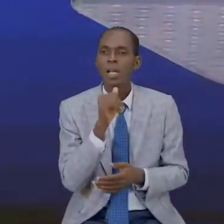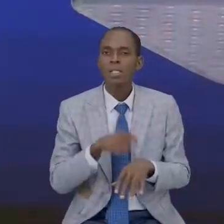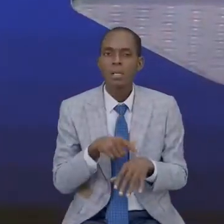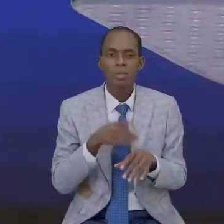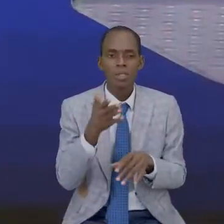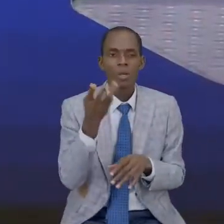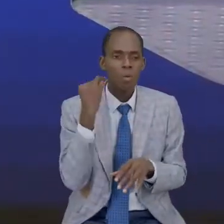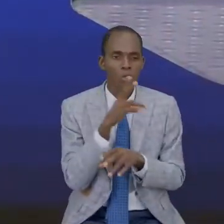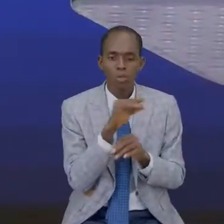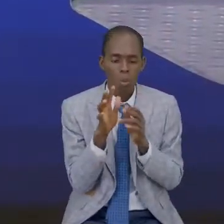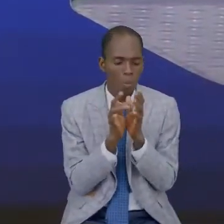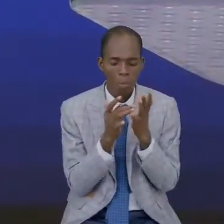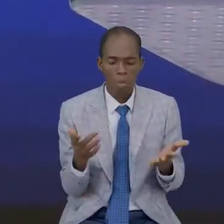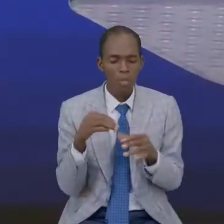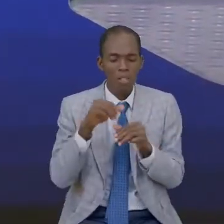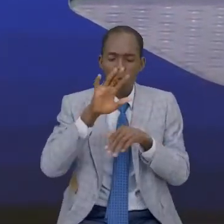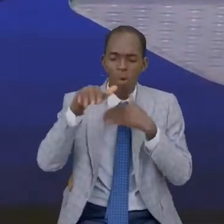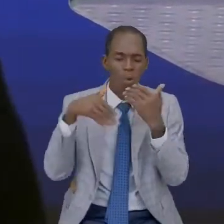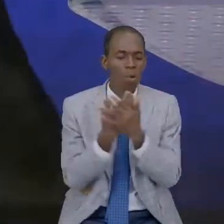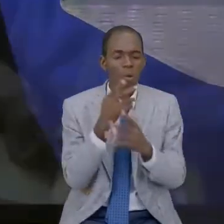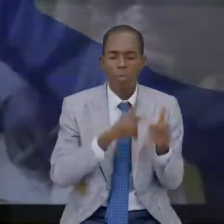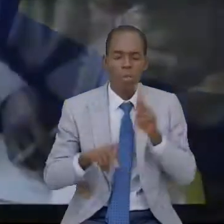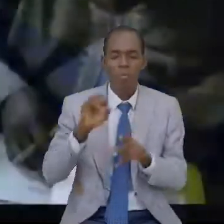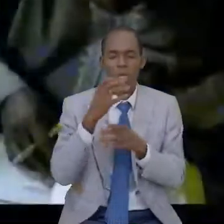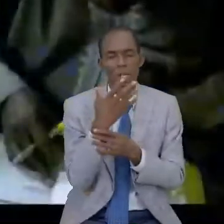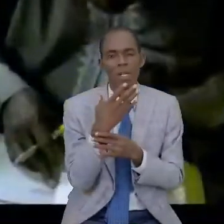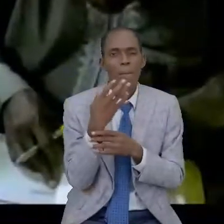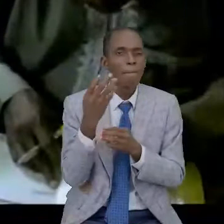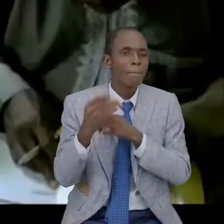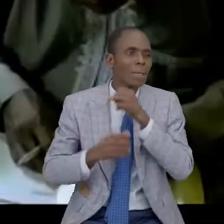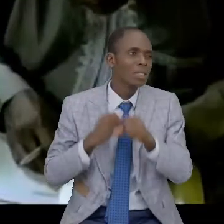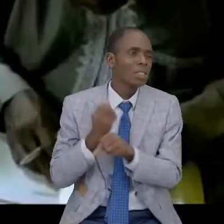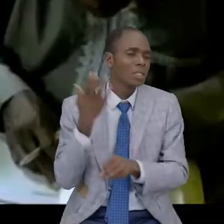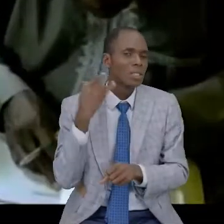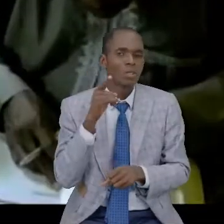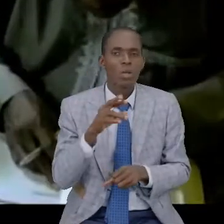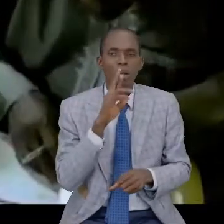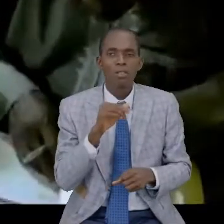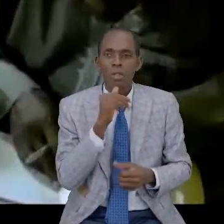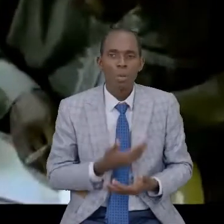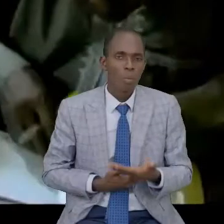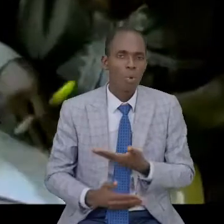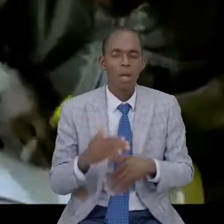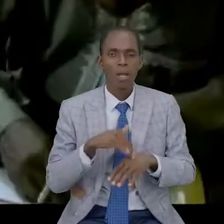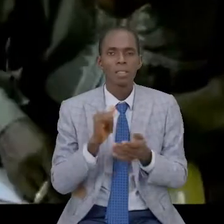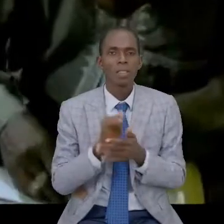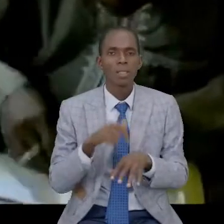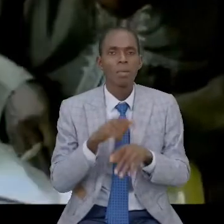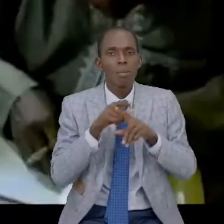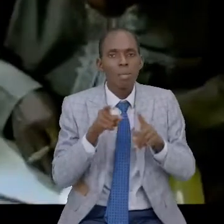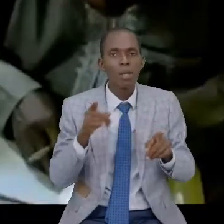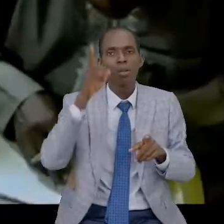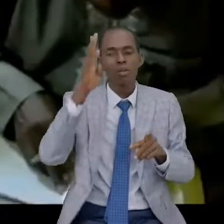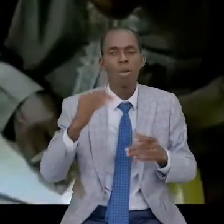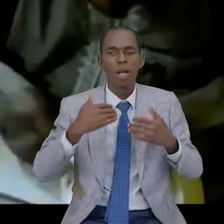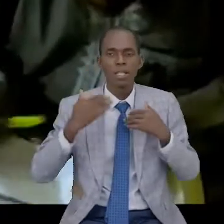not available in everybody's hands to read. Those many years ago, you were not born at that time. But God